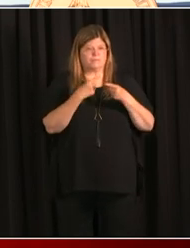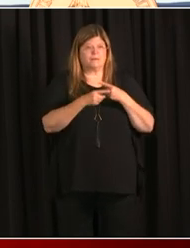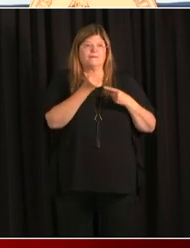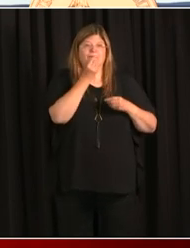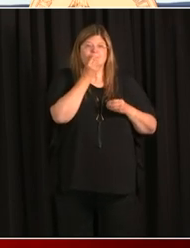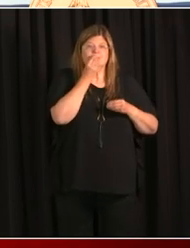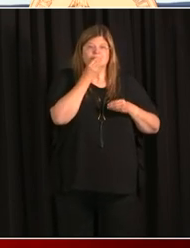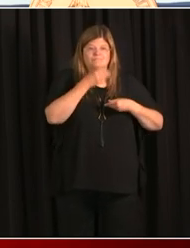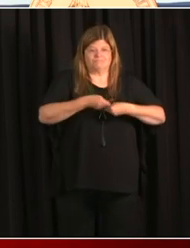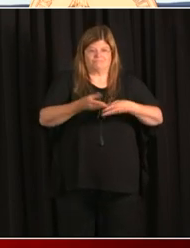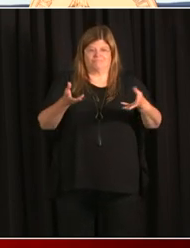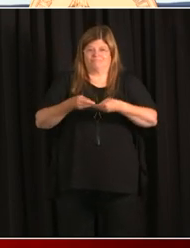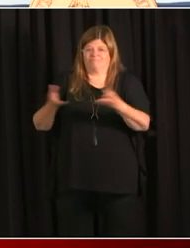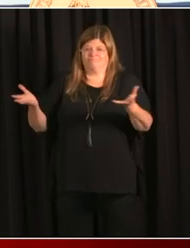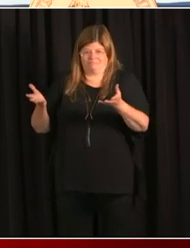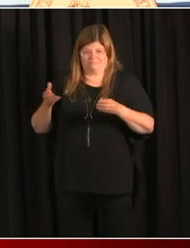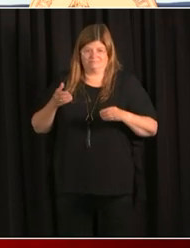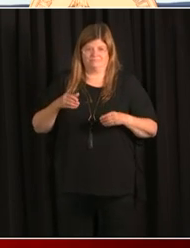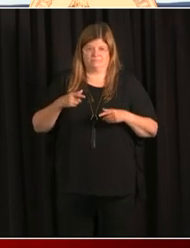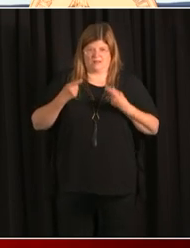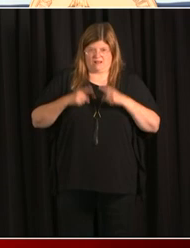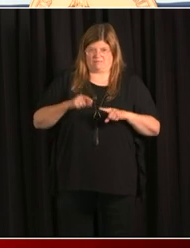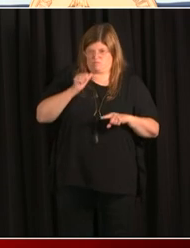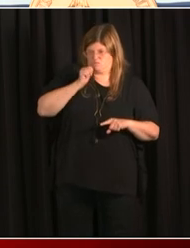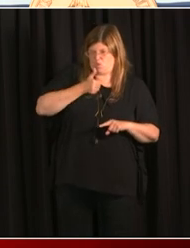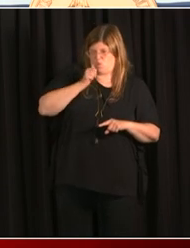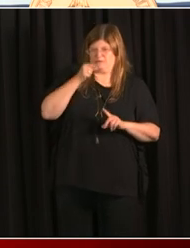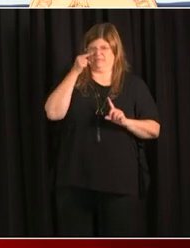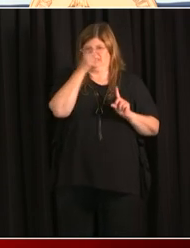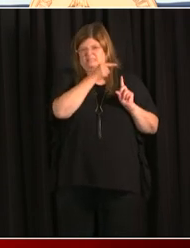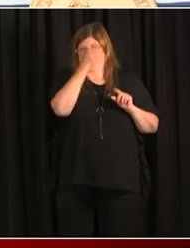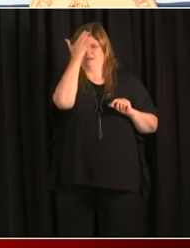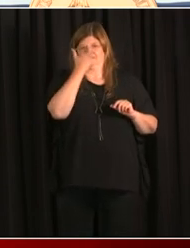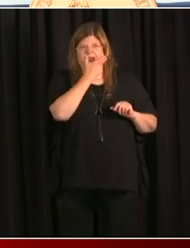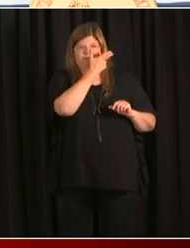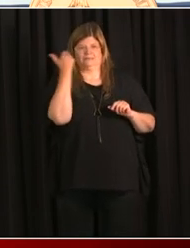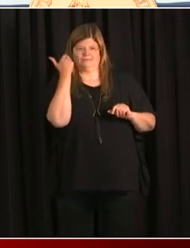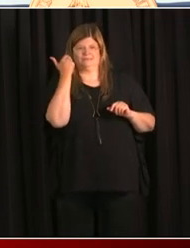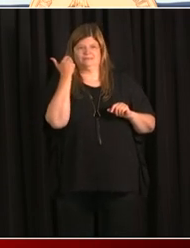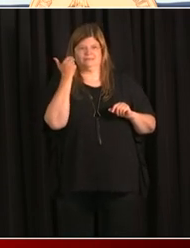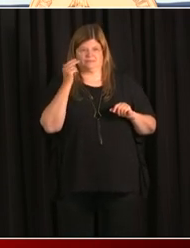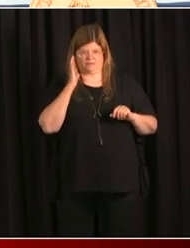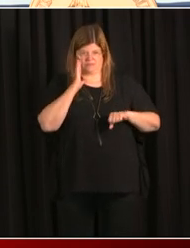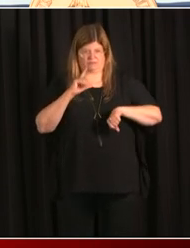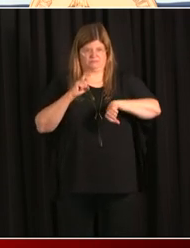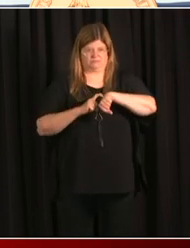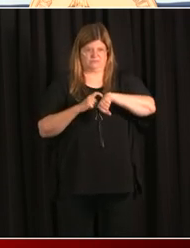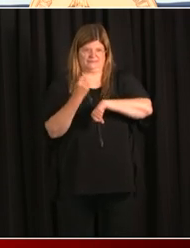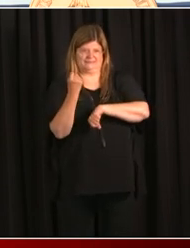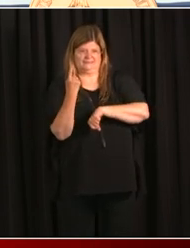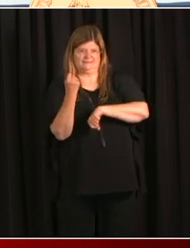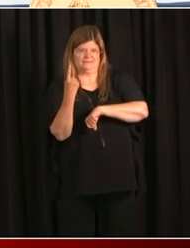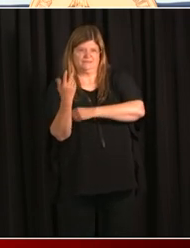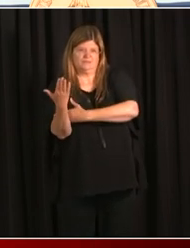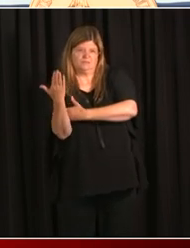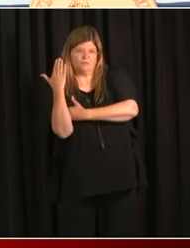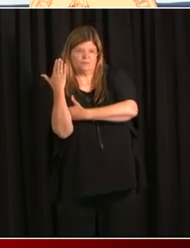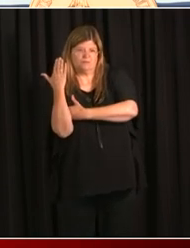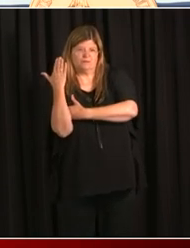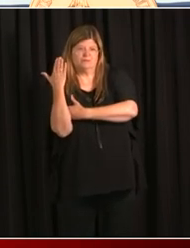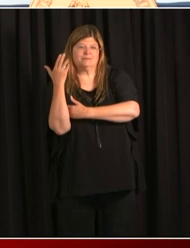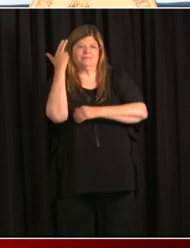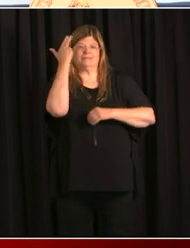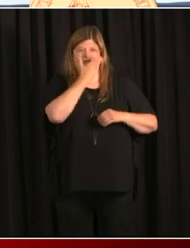happening tomorrow through the Catholic Charities. Tomorrow at 11 a.m., Catholic Charities